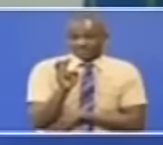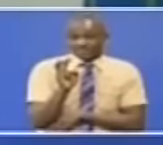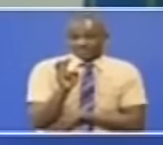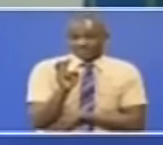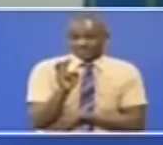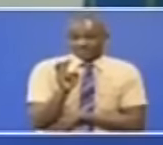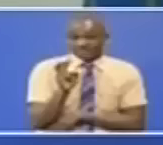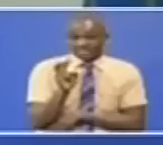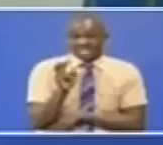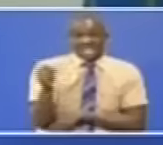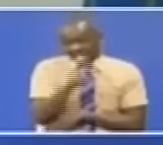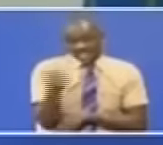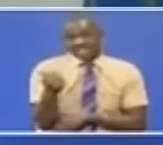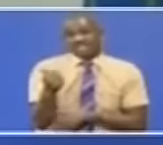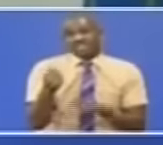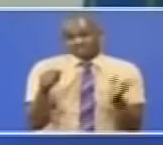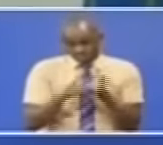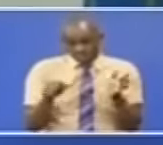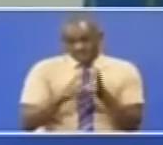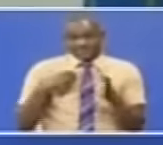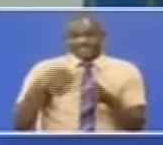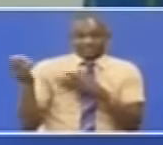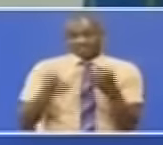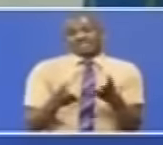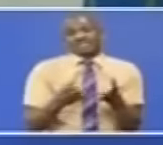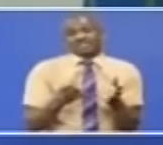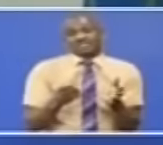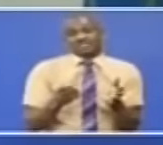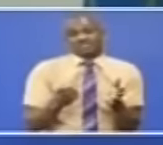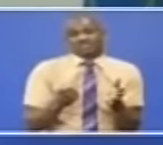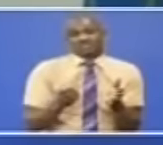you know, anything that, or if we saw anything that